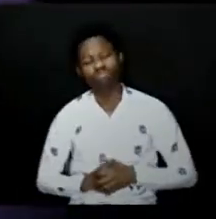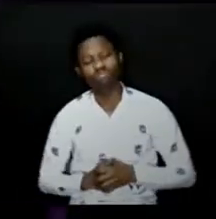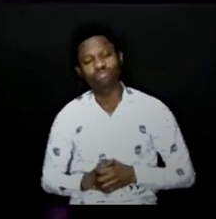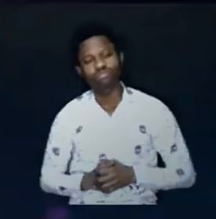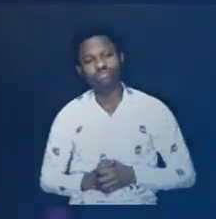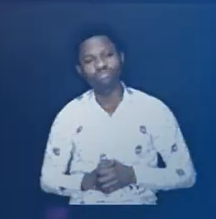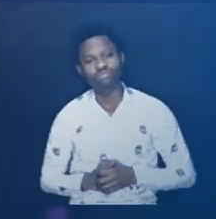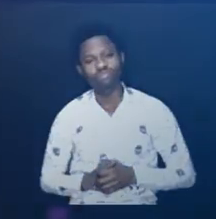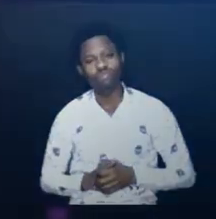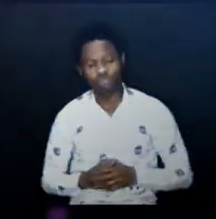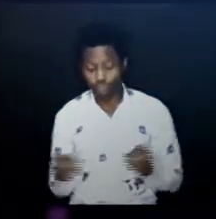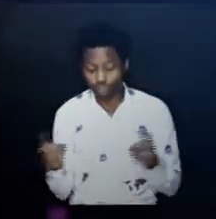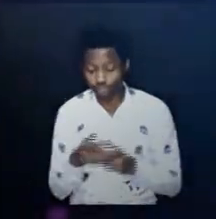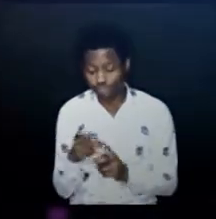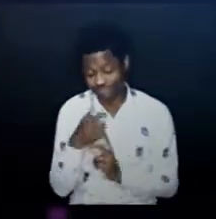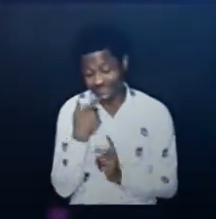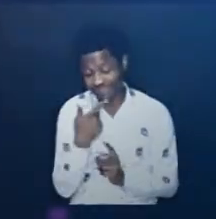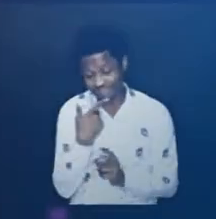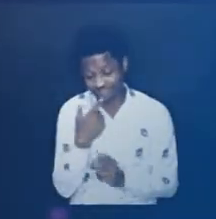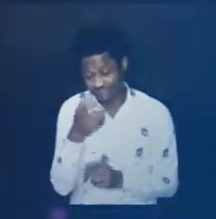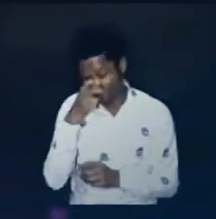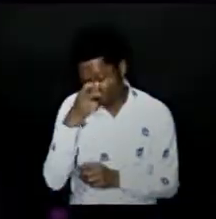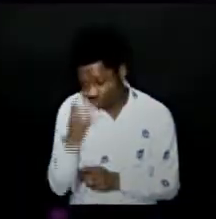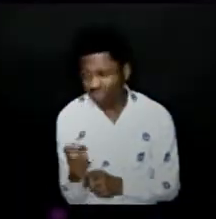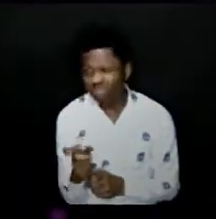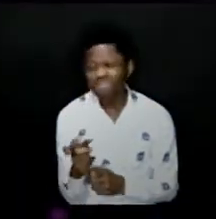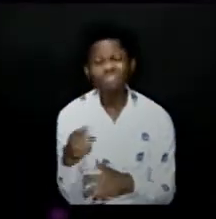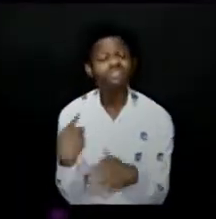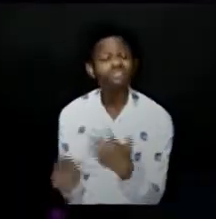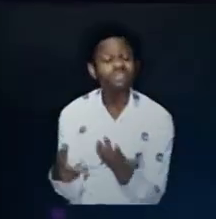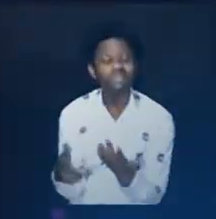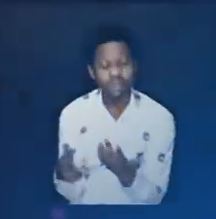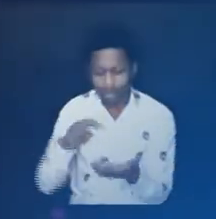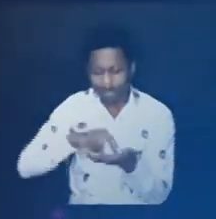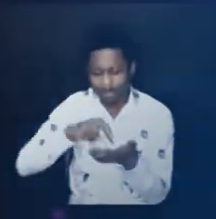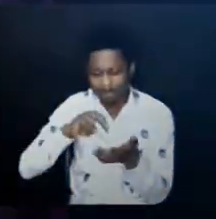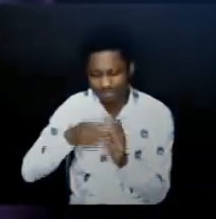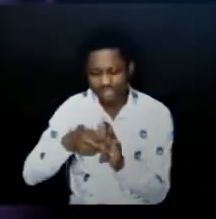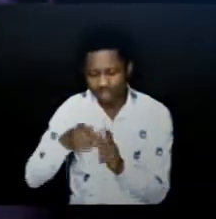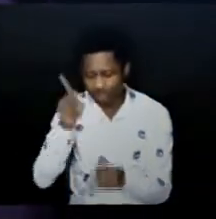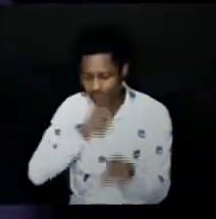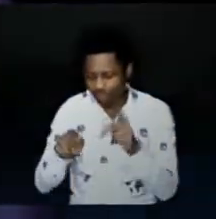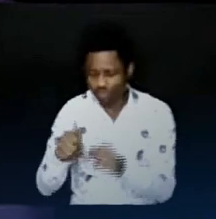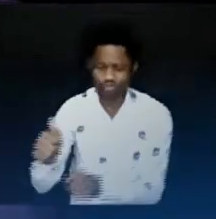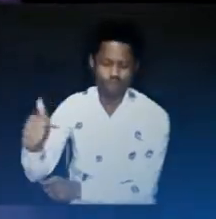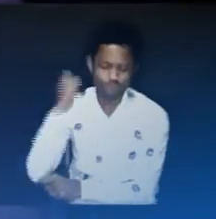said that corruption is as a result of mismanagement.